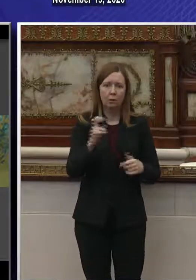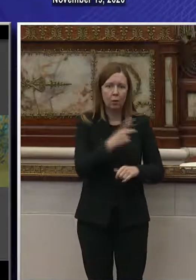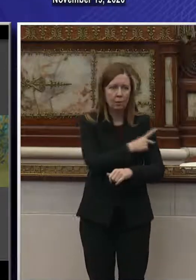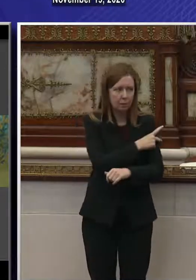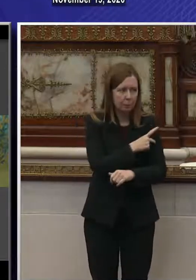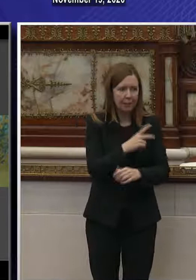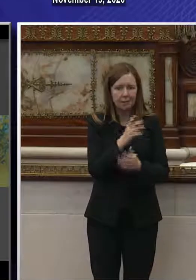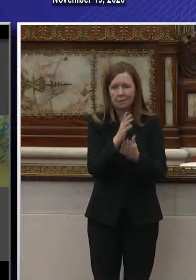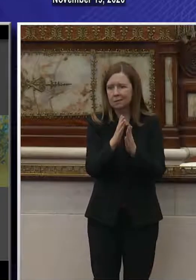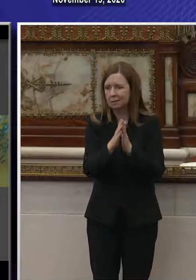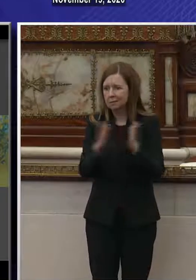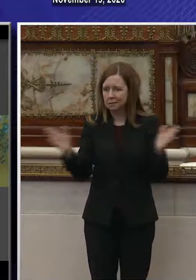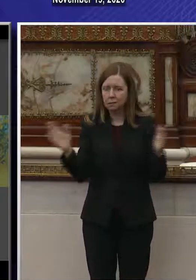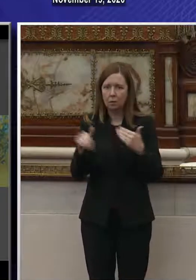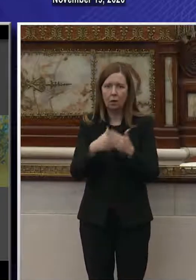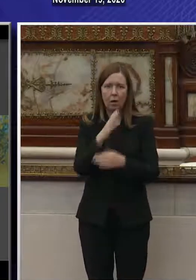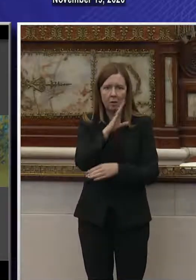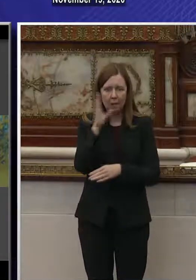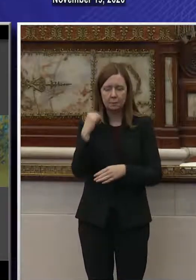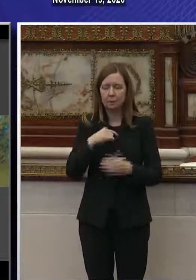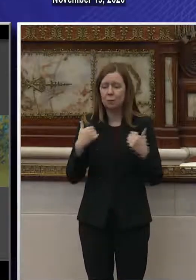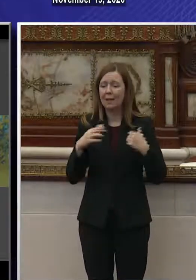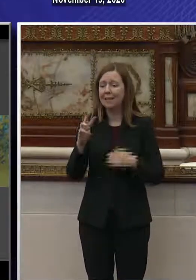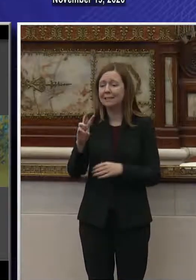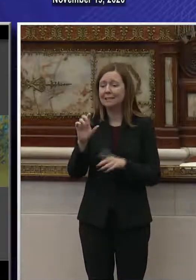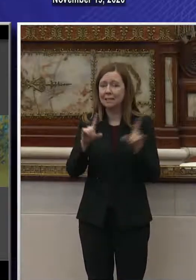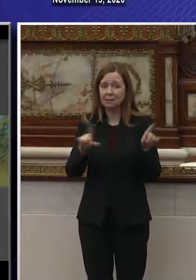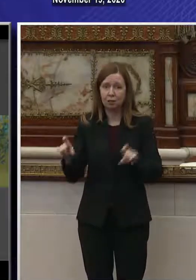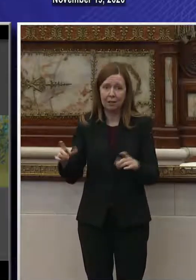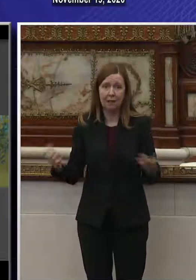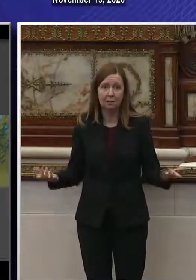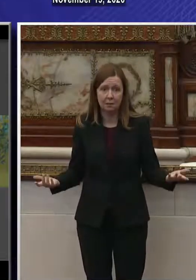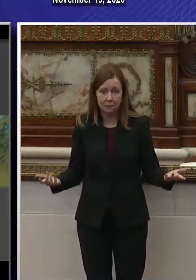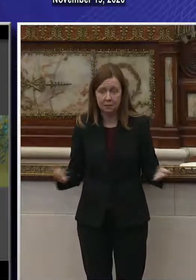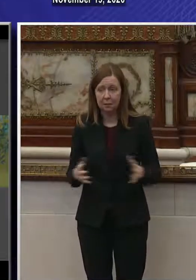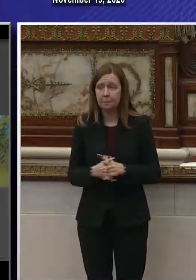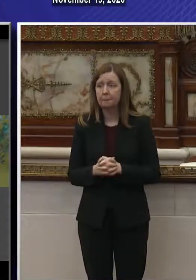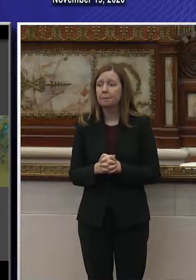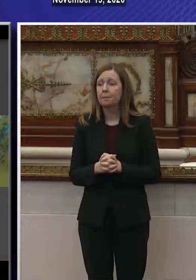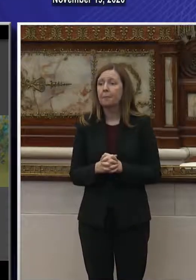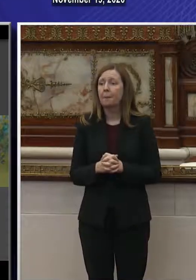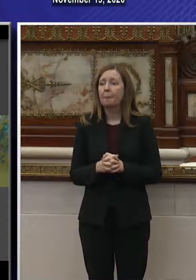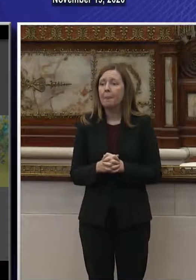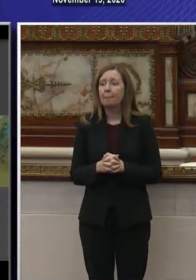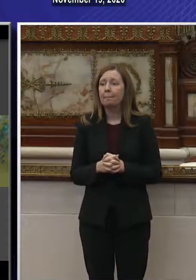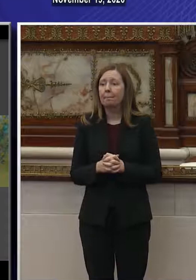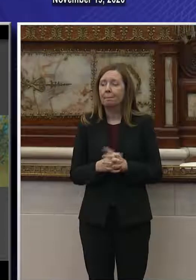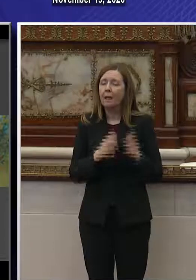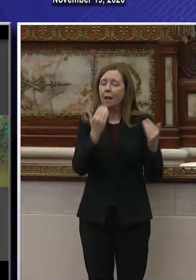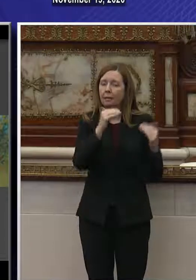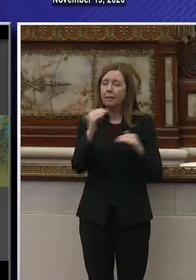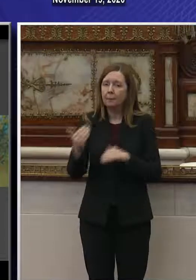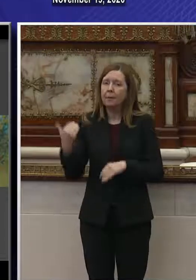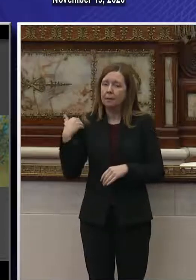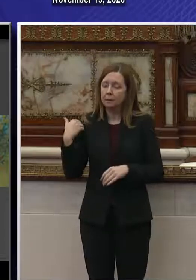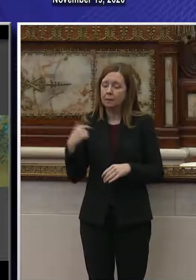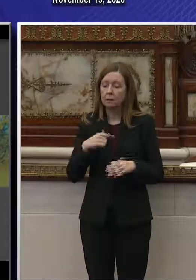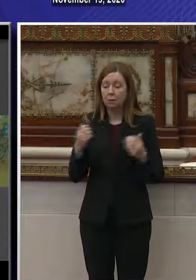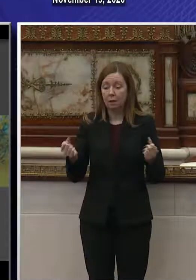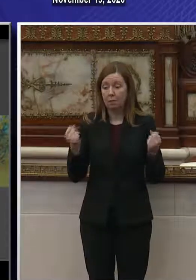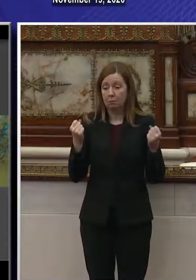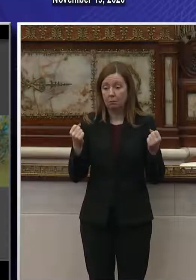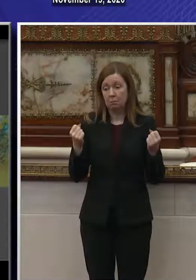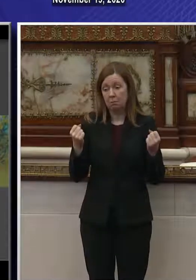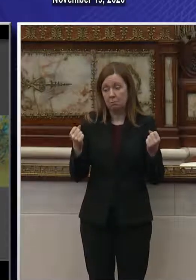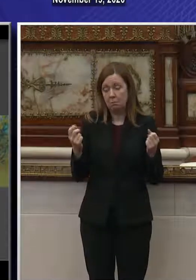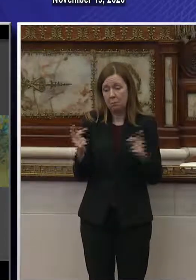patients across all of our hospitals. We had 600 tests to perform. So it was very limited, and while we have multiples of that